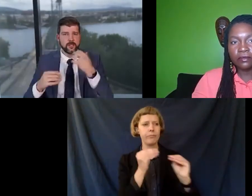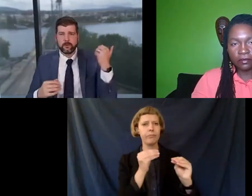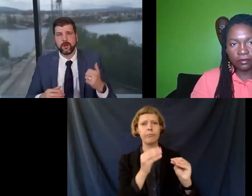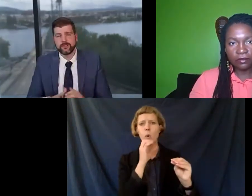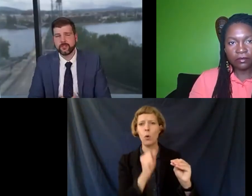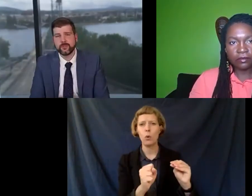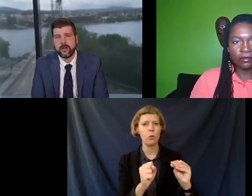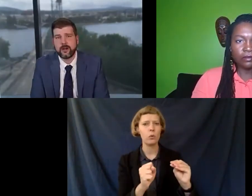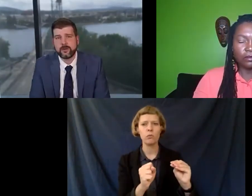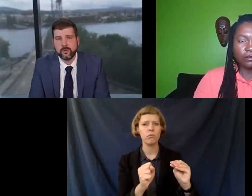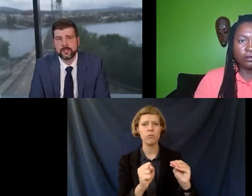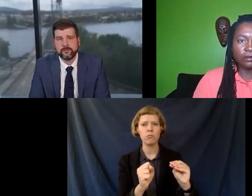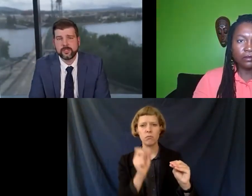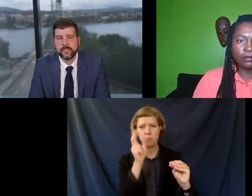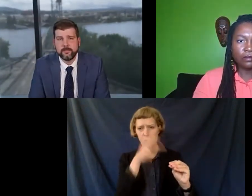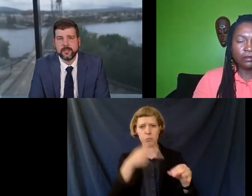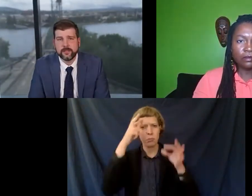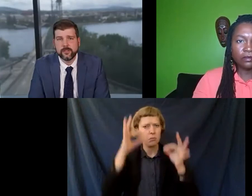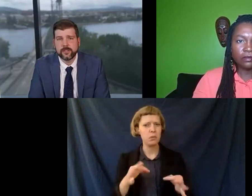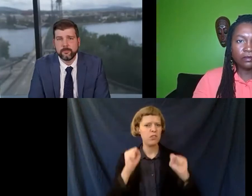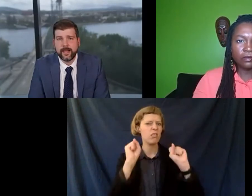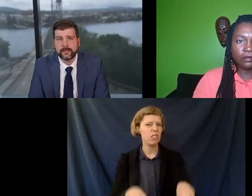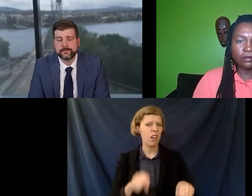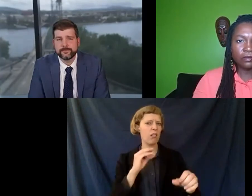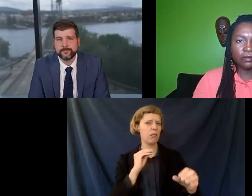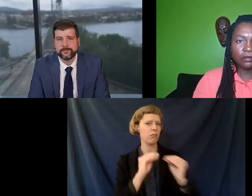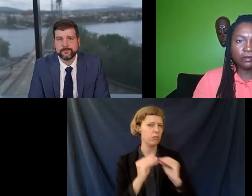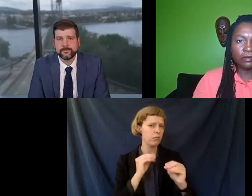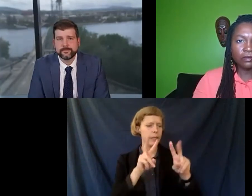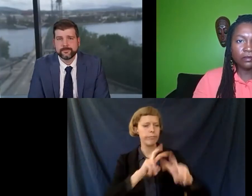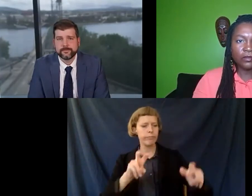course, but we're also doing the hard work of looking in the mirror and looking back.